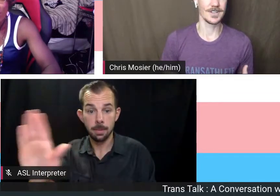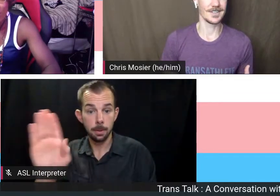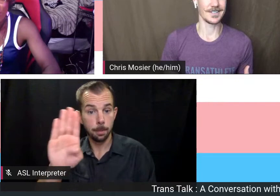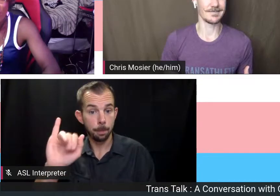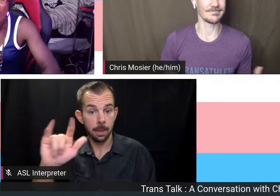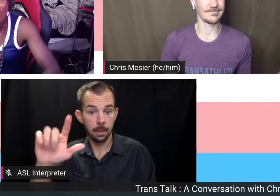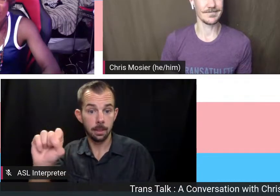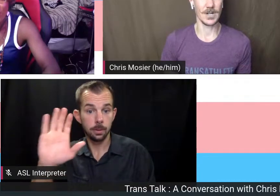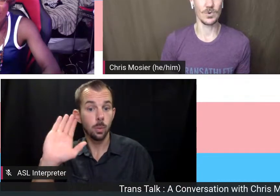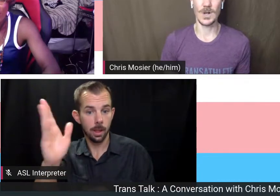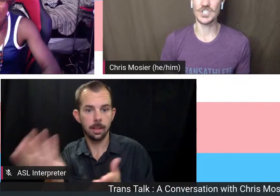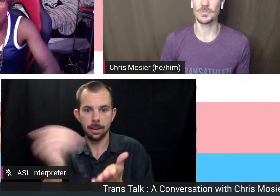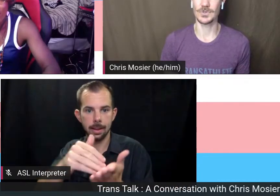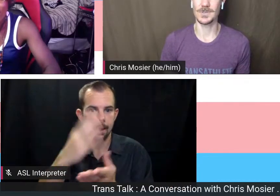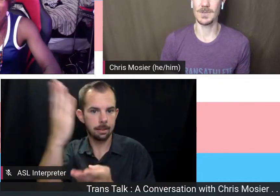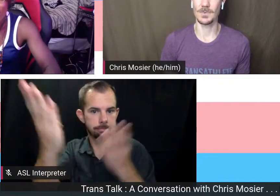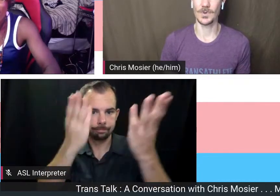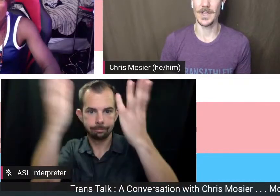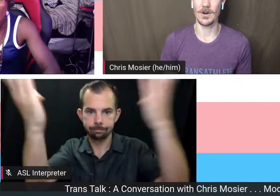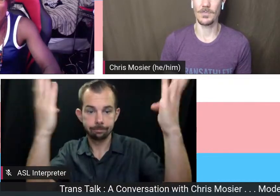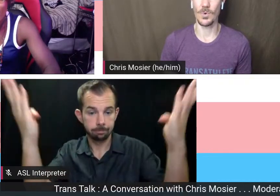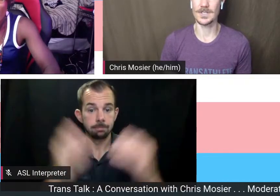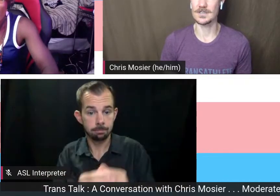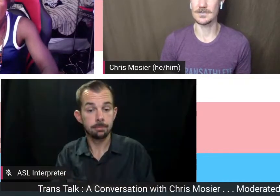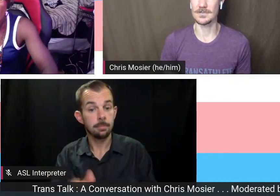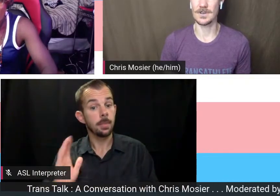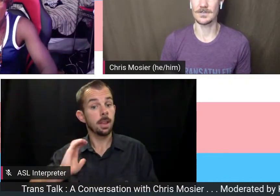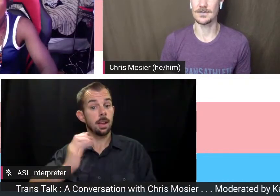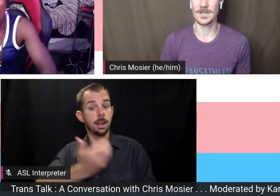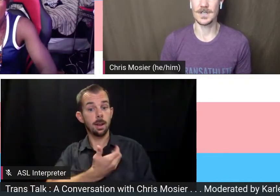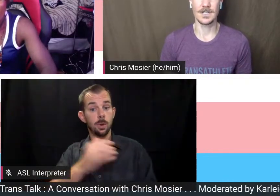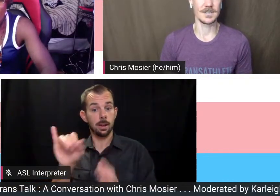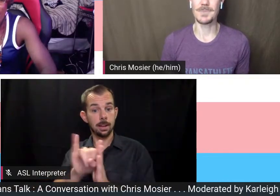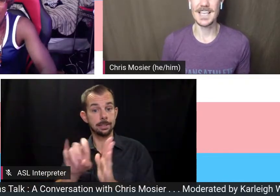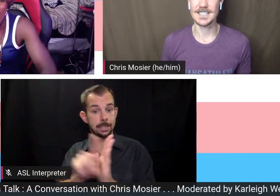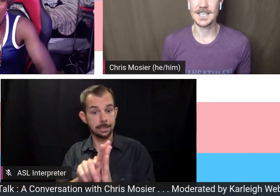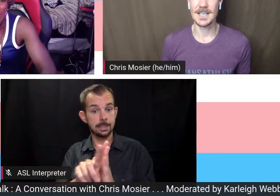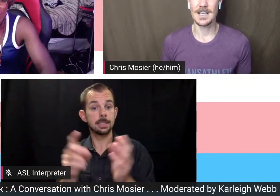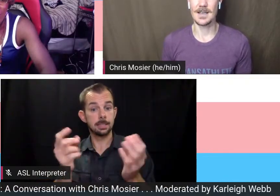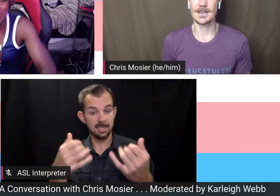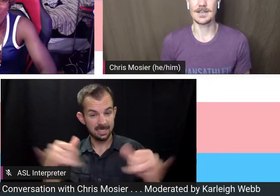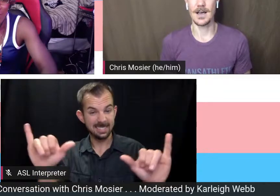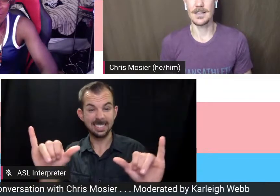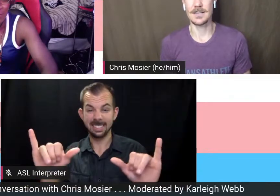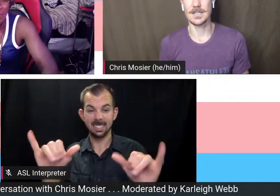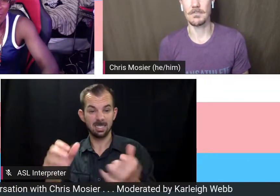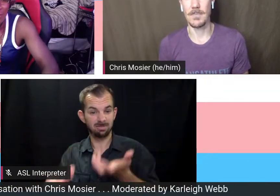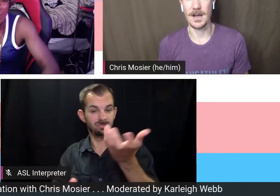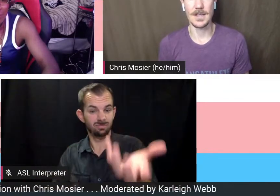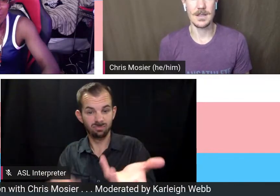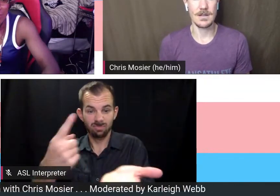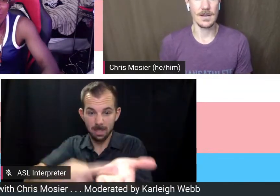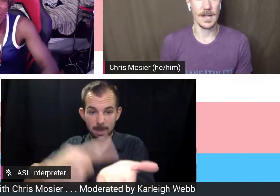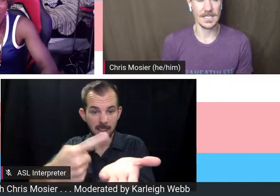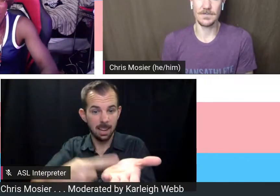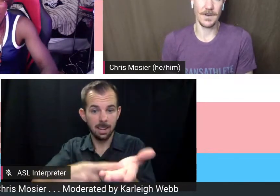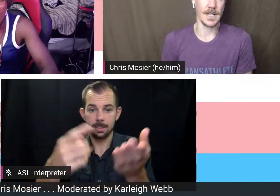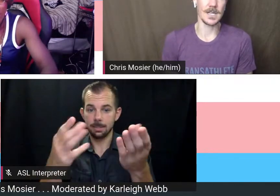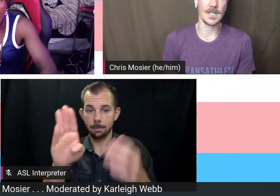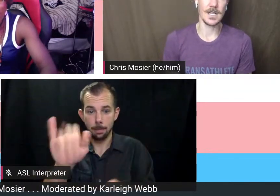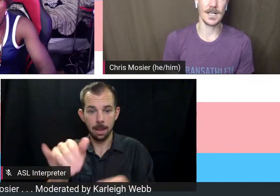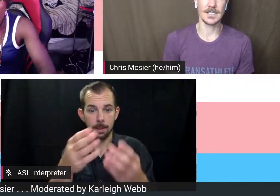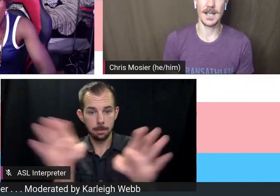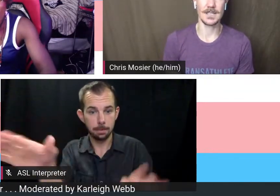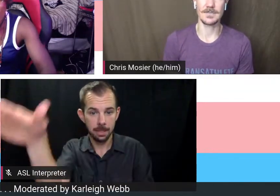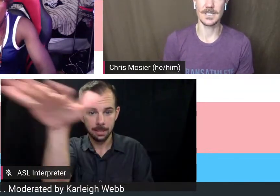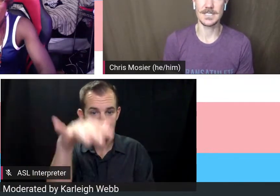are, questionable to people. They are a point of debate. And I think that my next